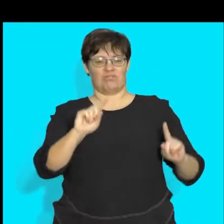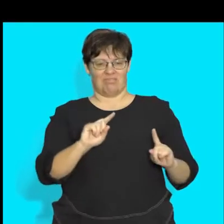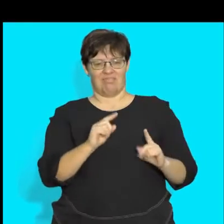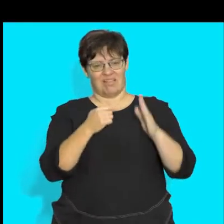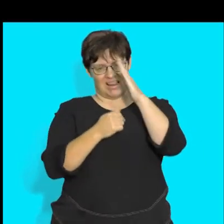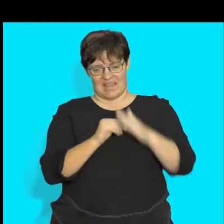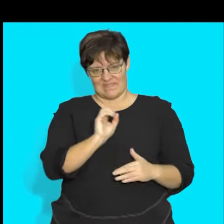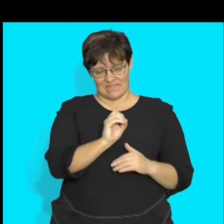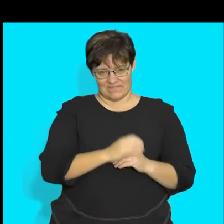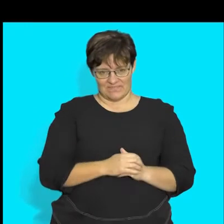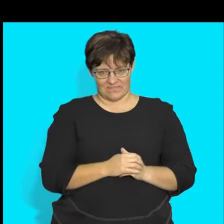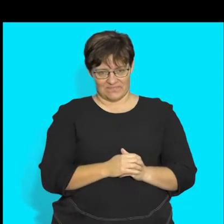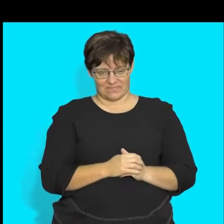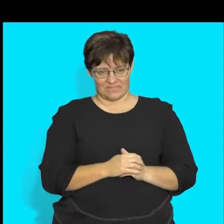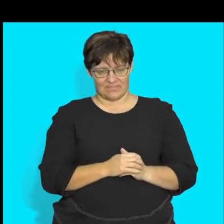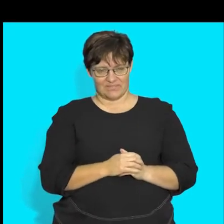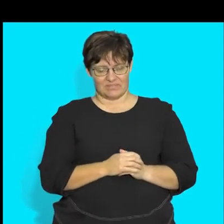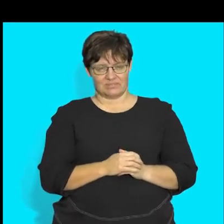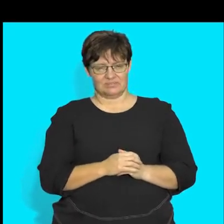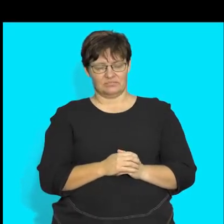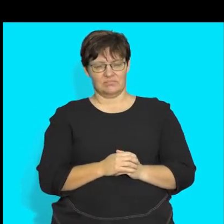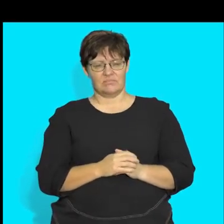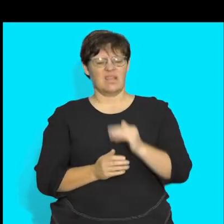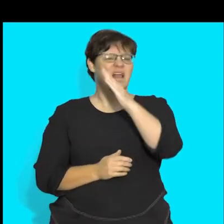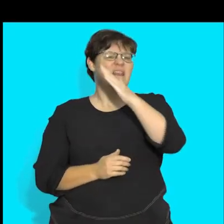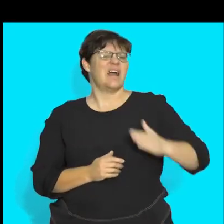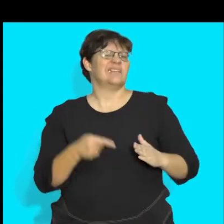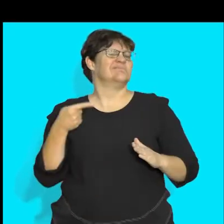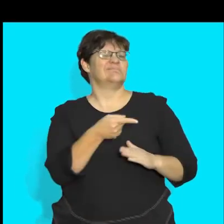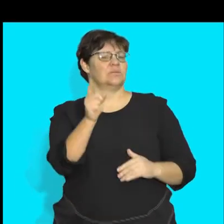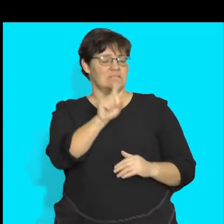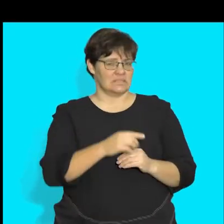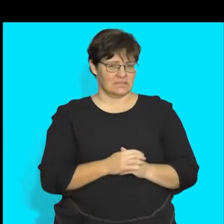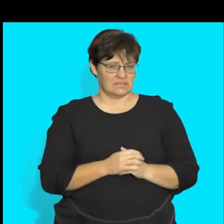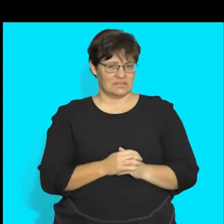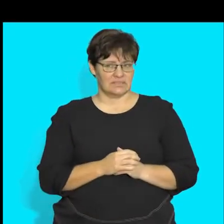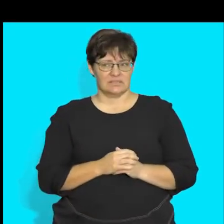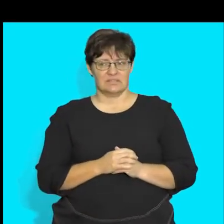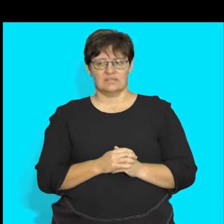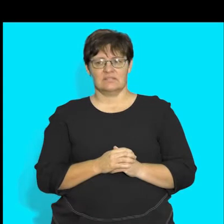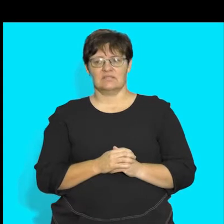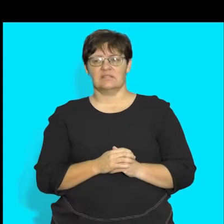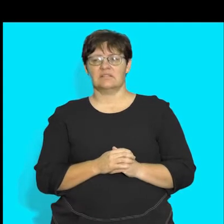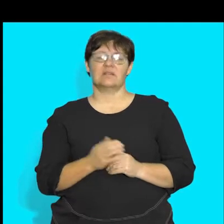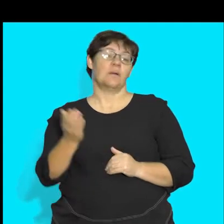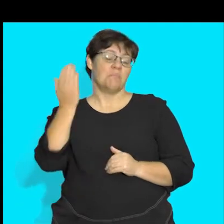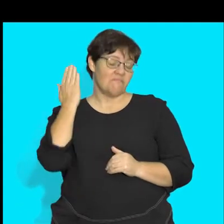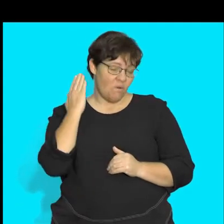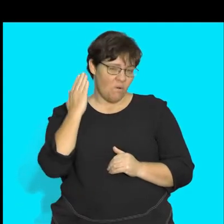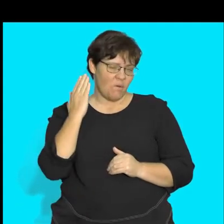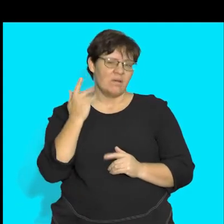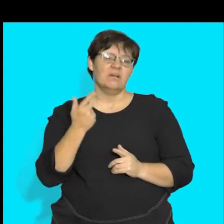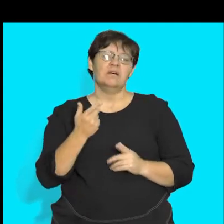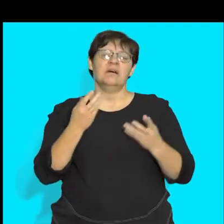so we're going to recap what a line is. A line, like we discussed in previous